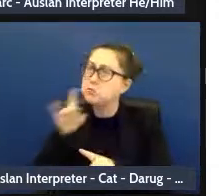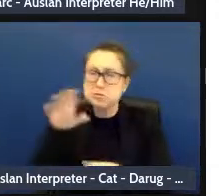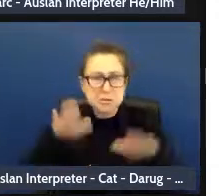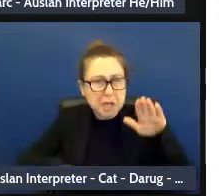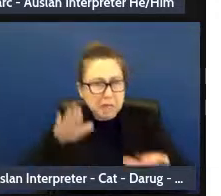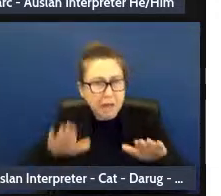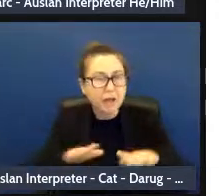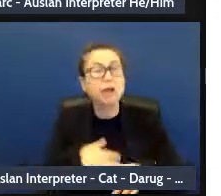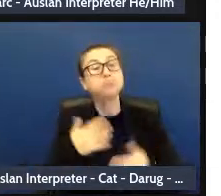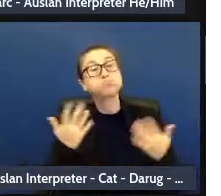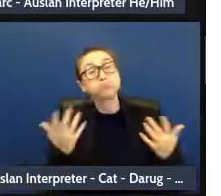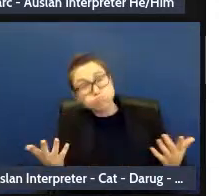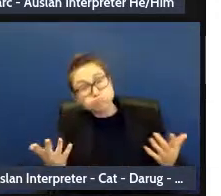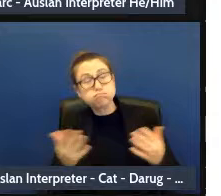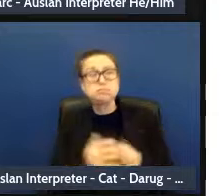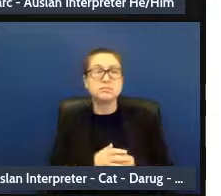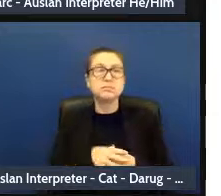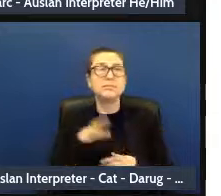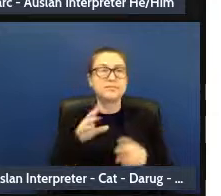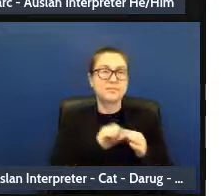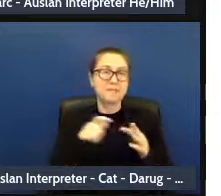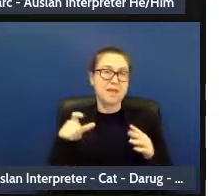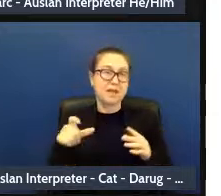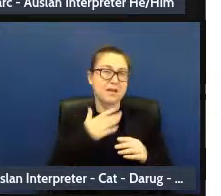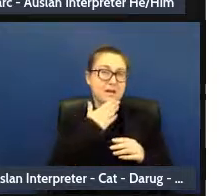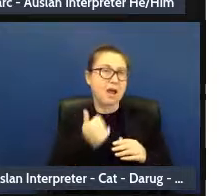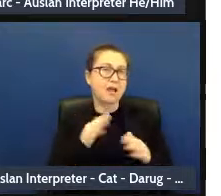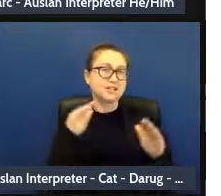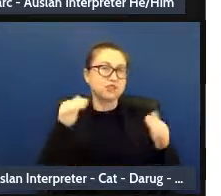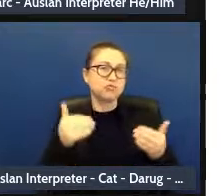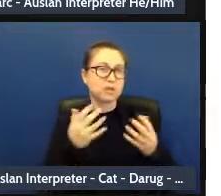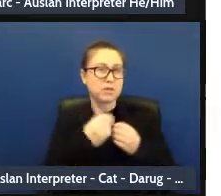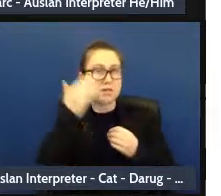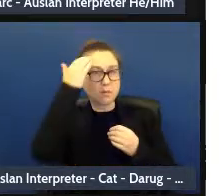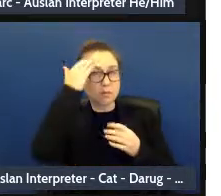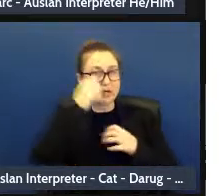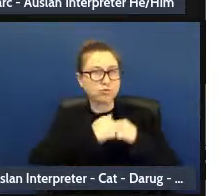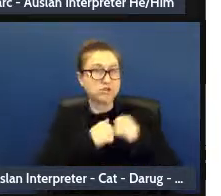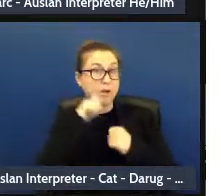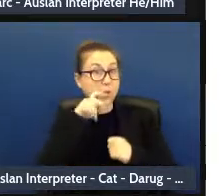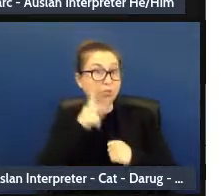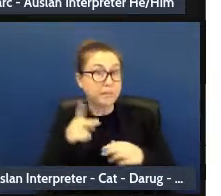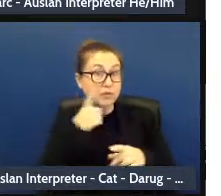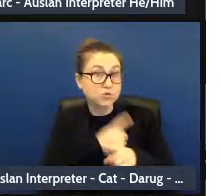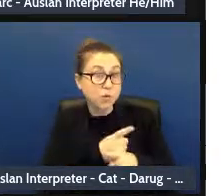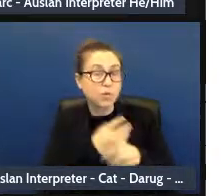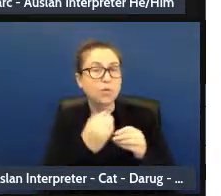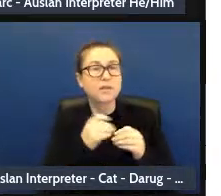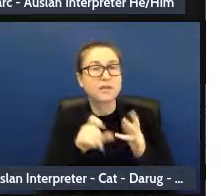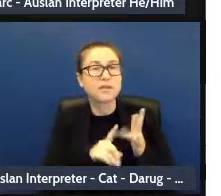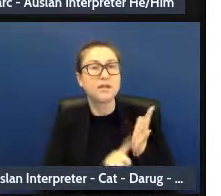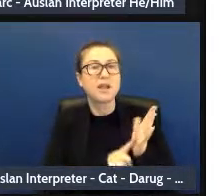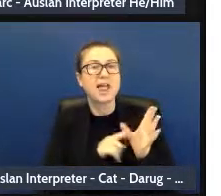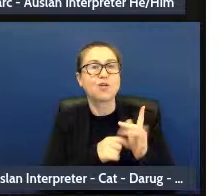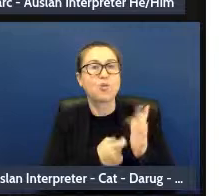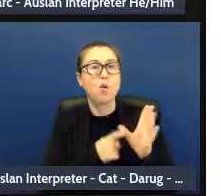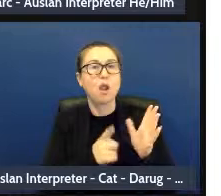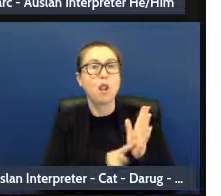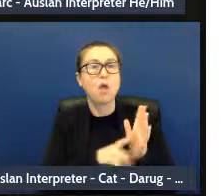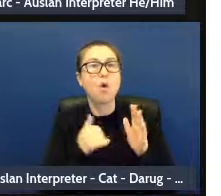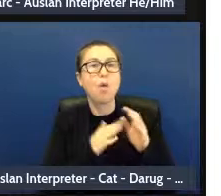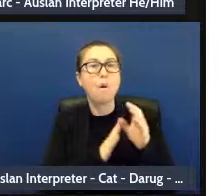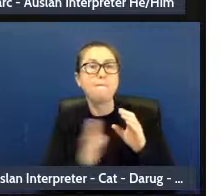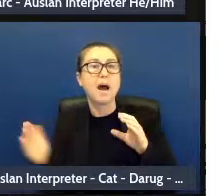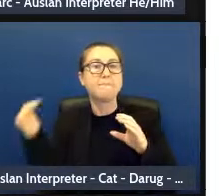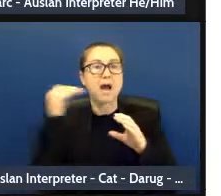during stroke, Beck's already done a nice job introducing, but I'll quickly go over them again. And that's the collateral or bypass blood vessels